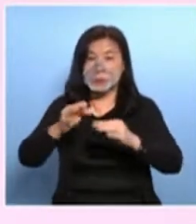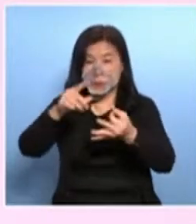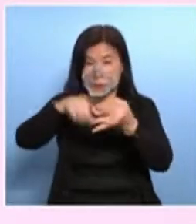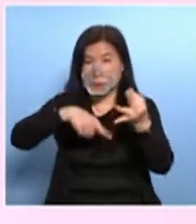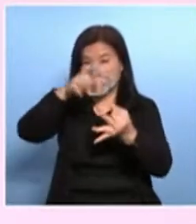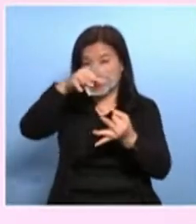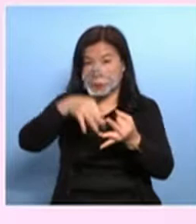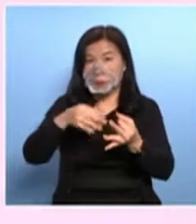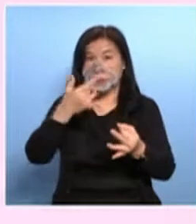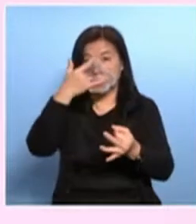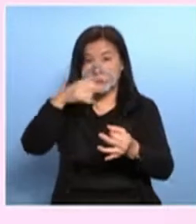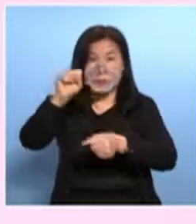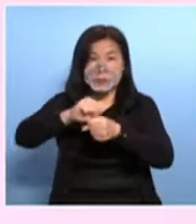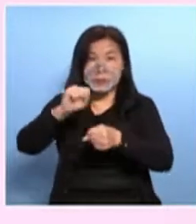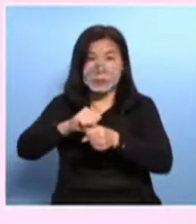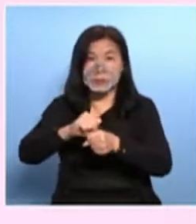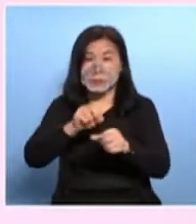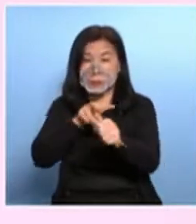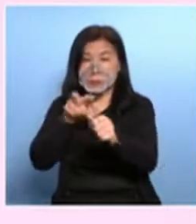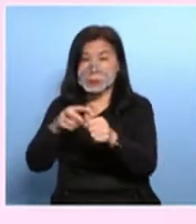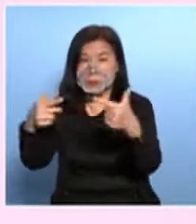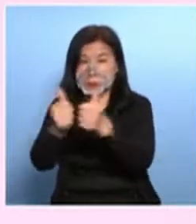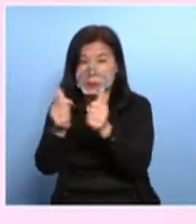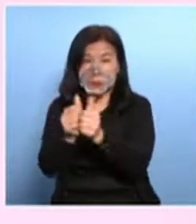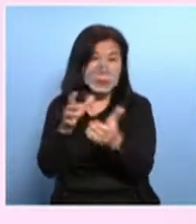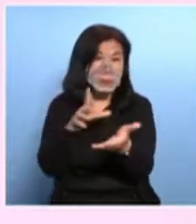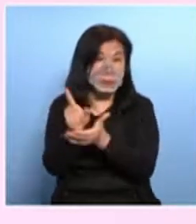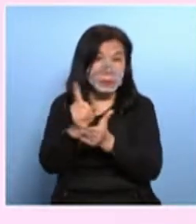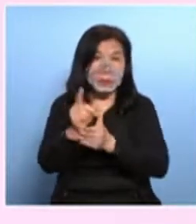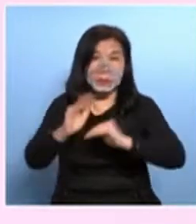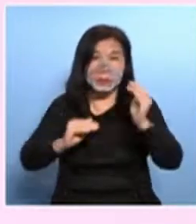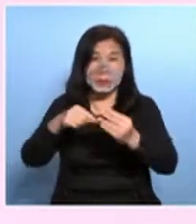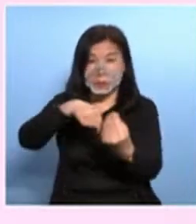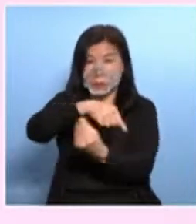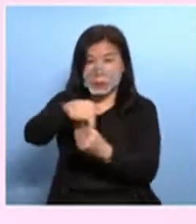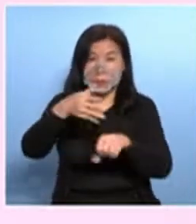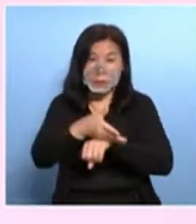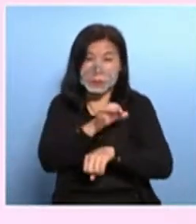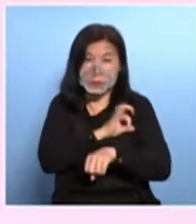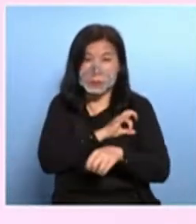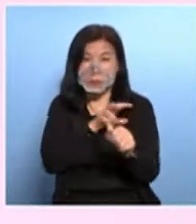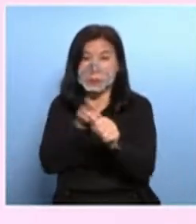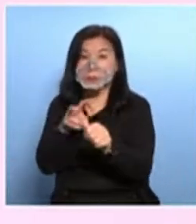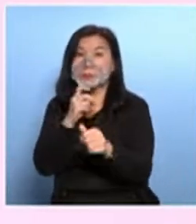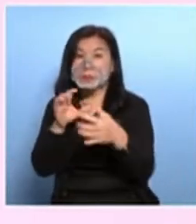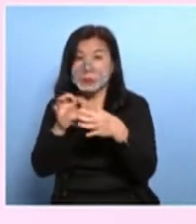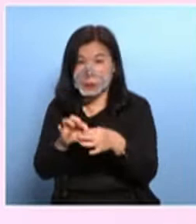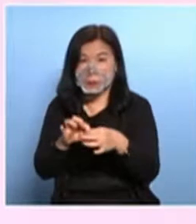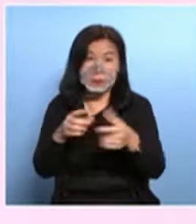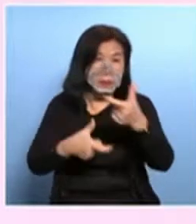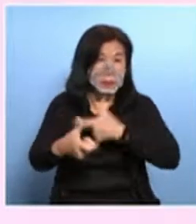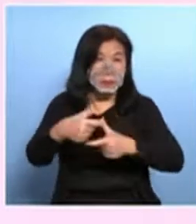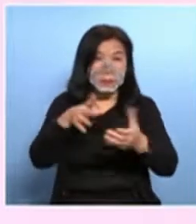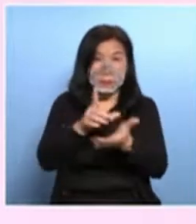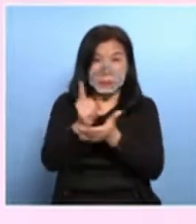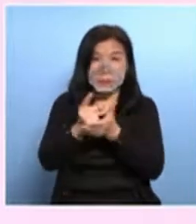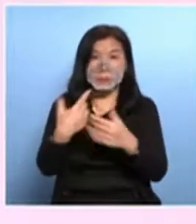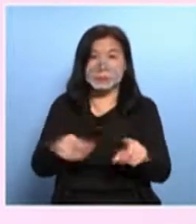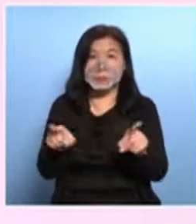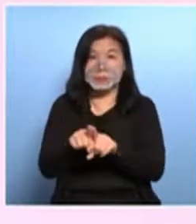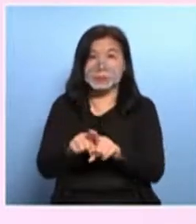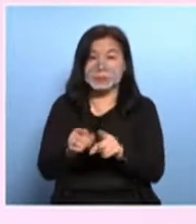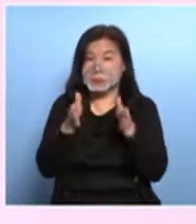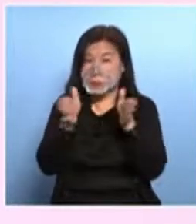on, the government has added to the list the professions of professionals in compliance and in asset management and financial professionals